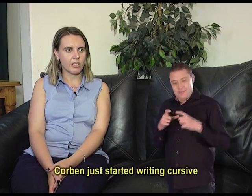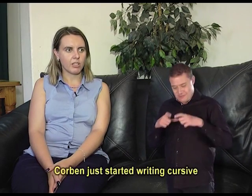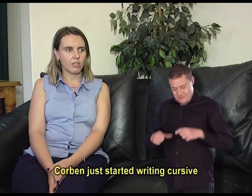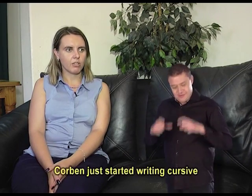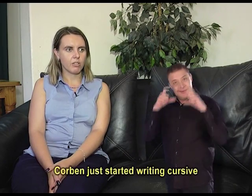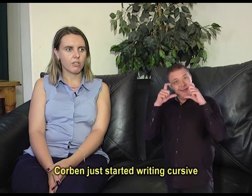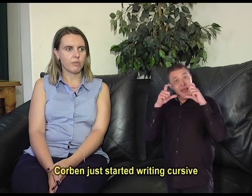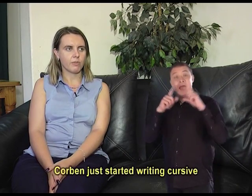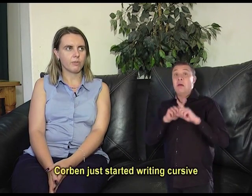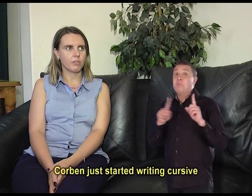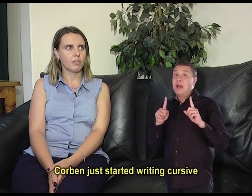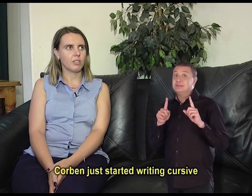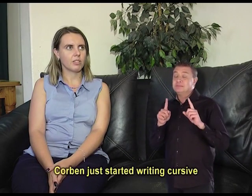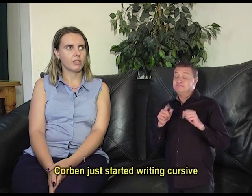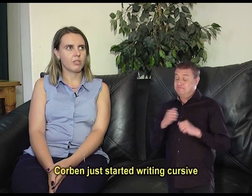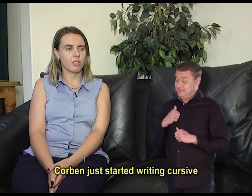started writing